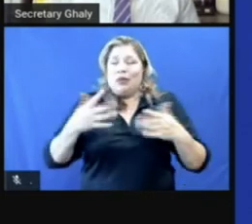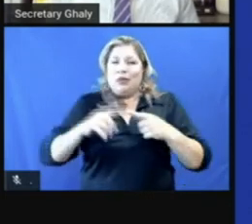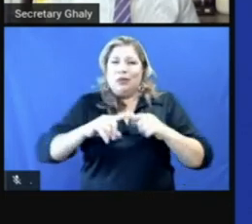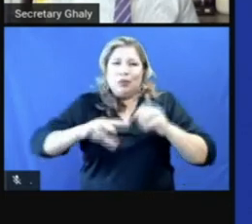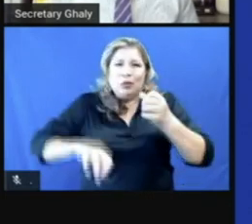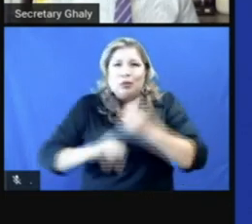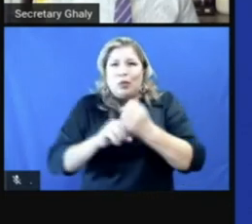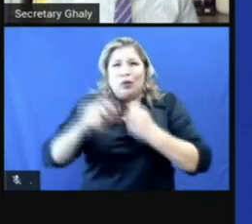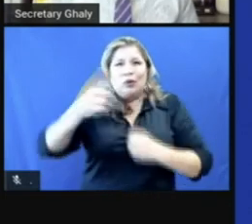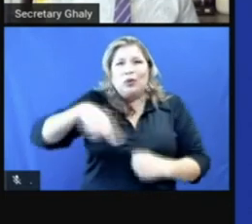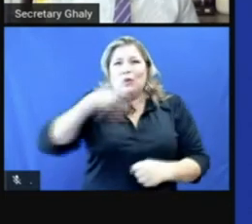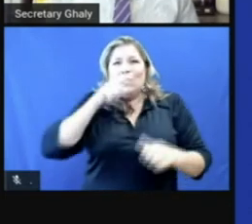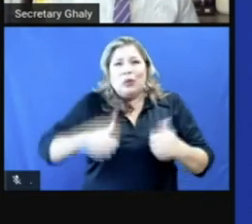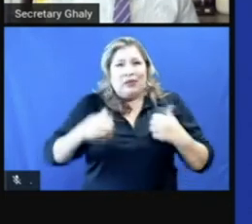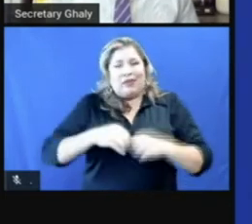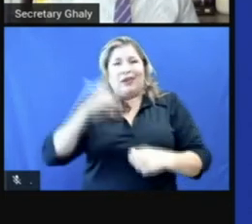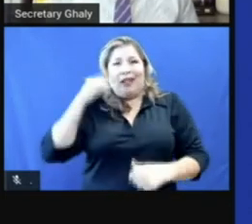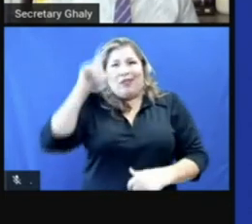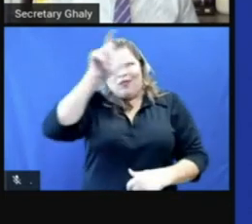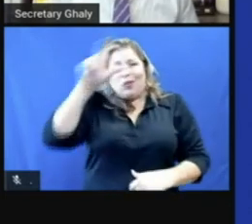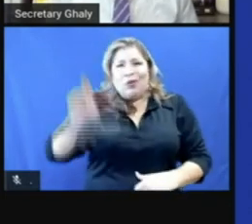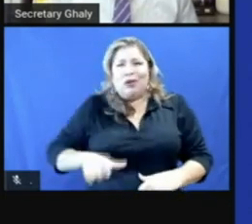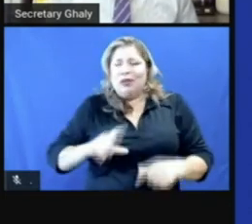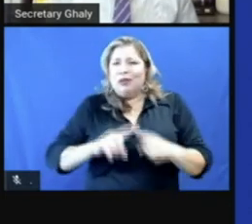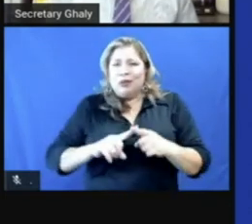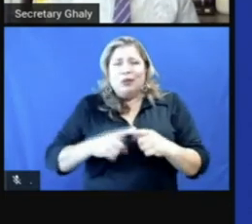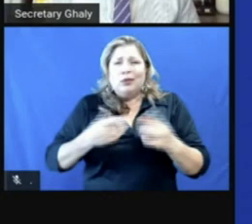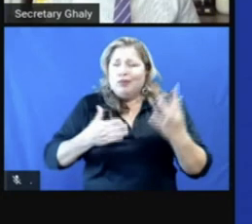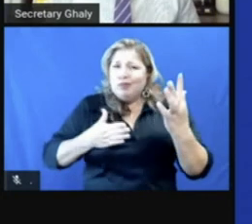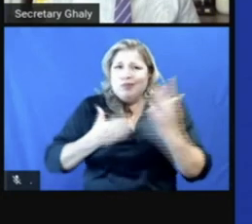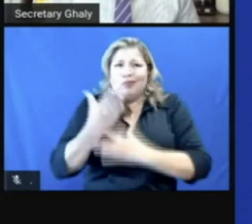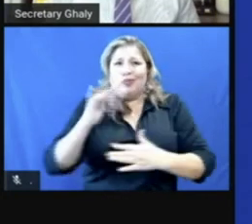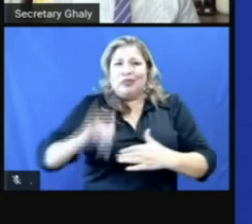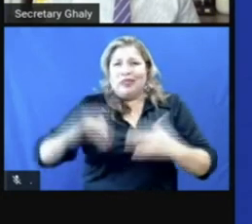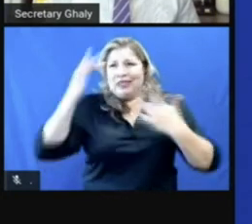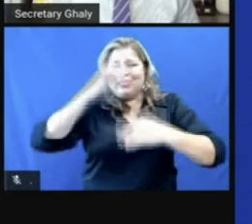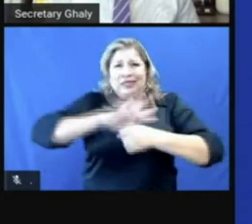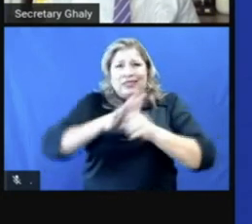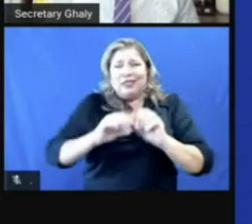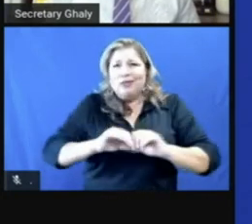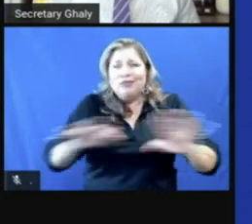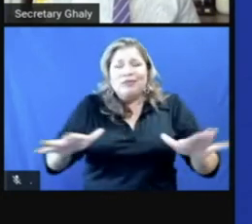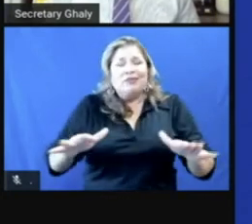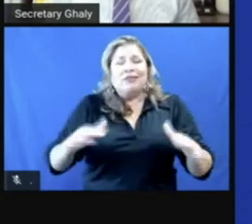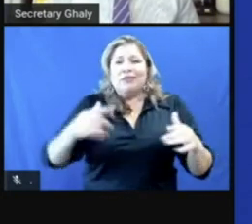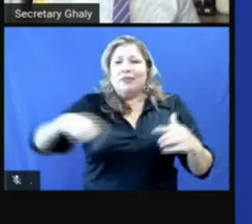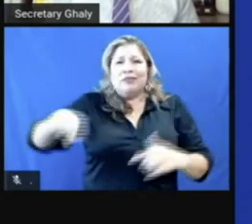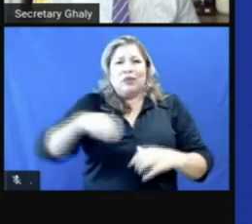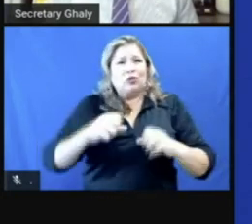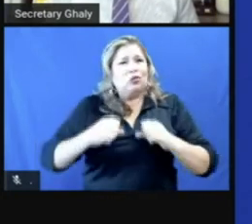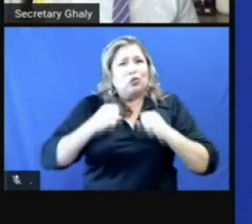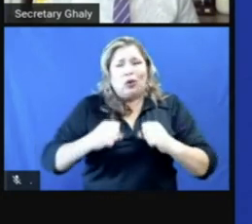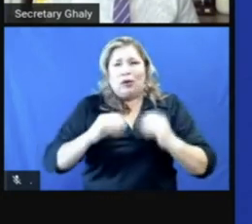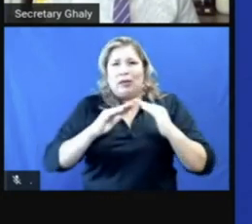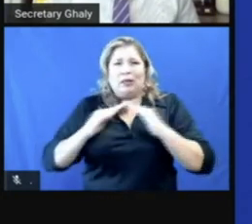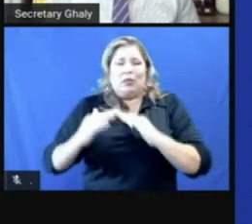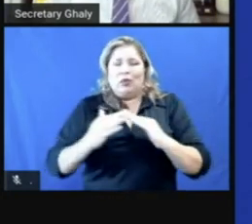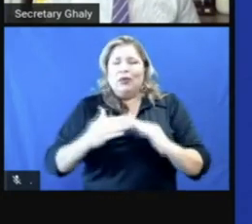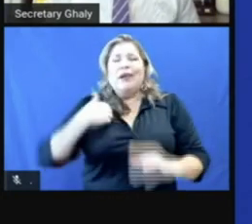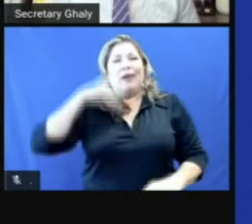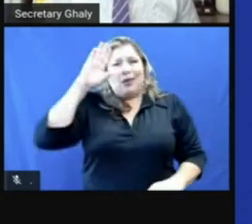pandemic, to get through it, not just with our health, but with strong communities. And I believe that that's exactly what we will